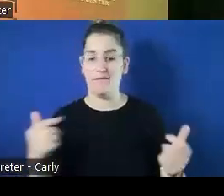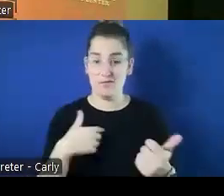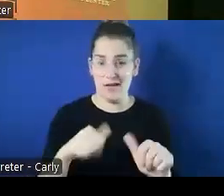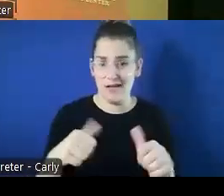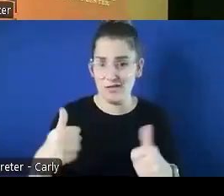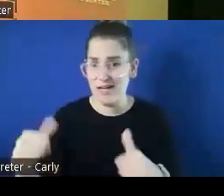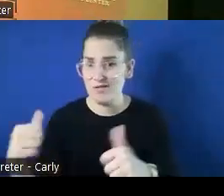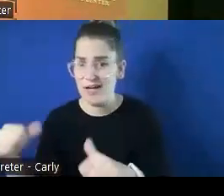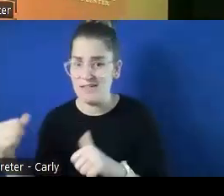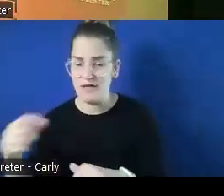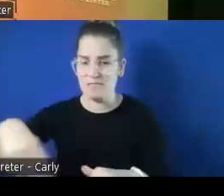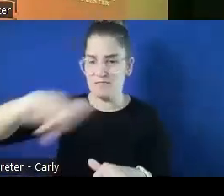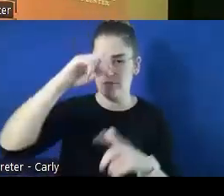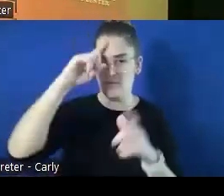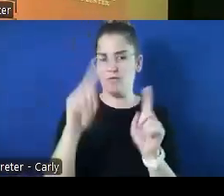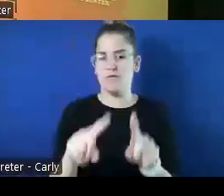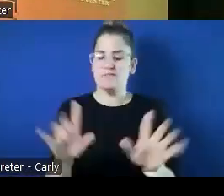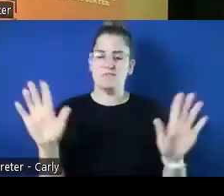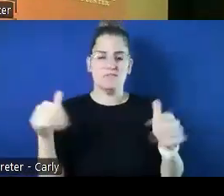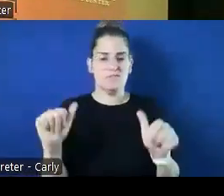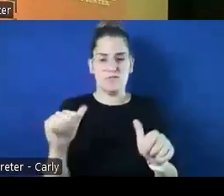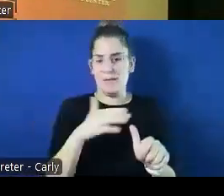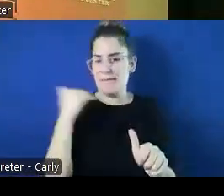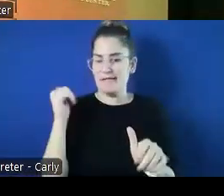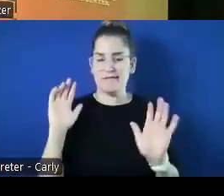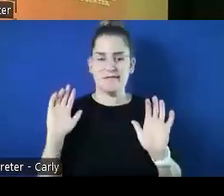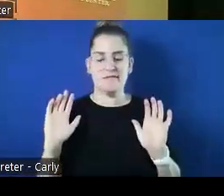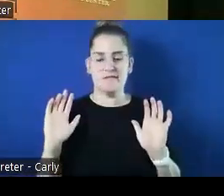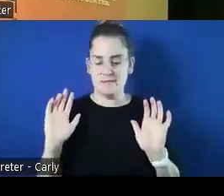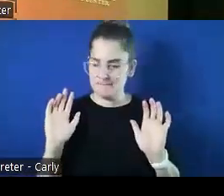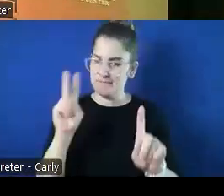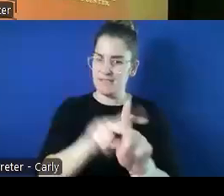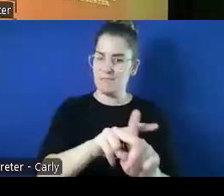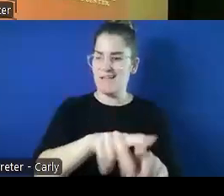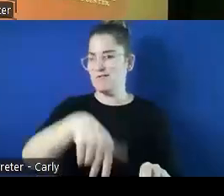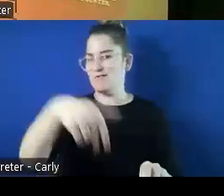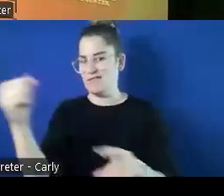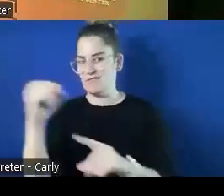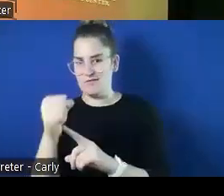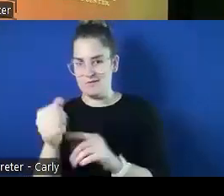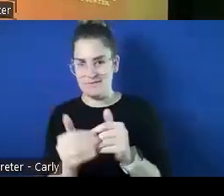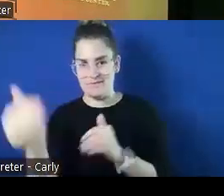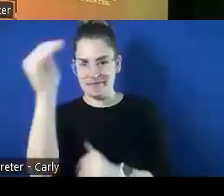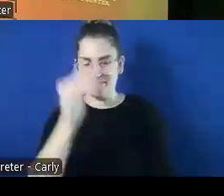couldn't, we came to the point where we understood the whole situation and tried to apply it to similar conditions in the future.